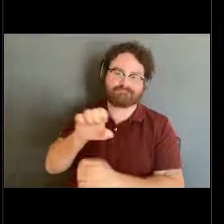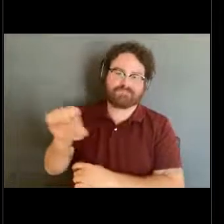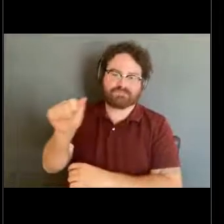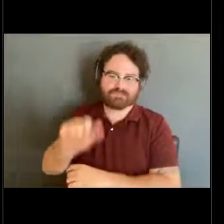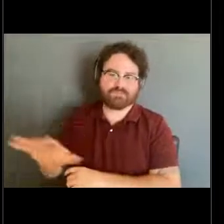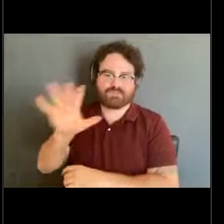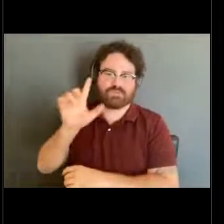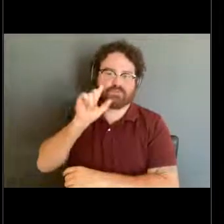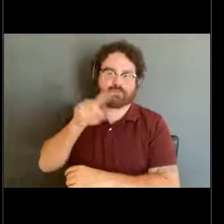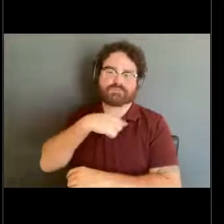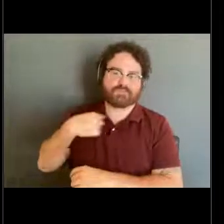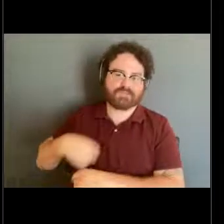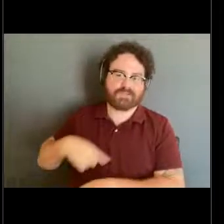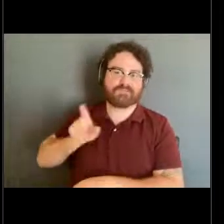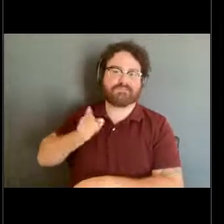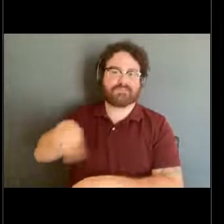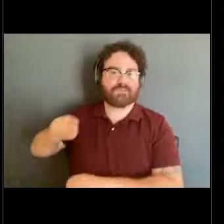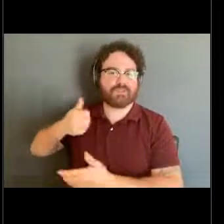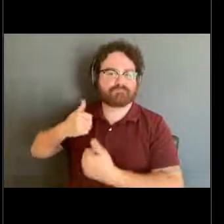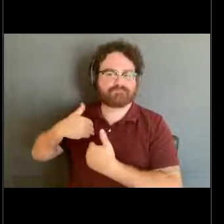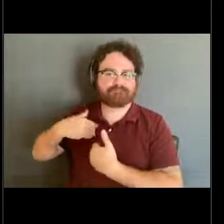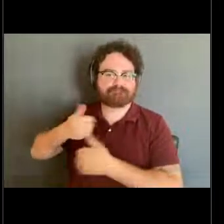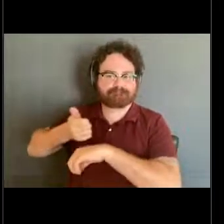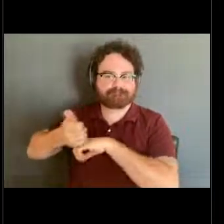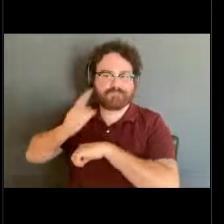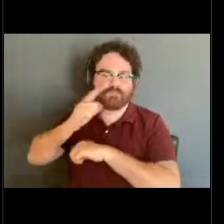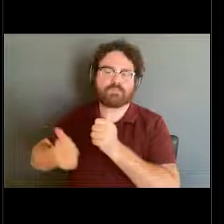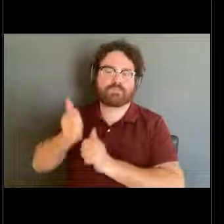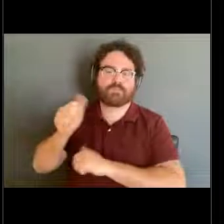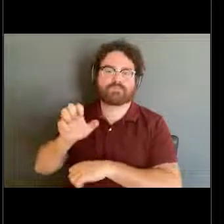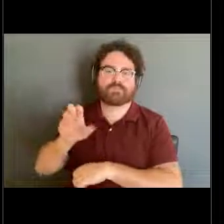being responsible for most of the emission increase.